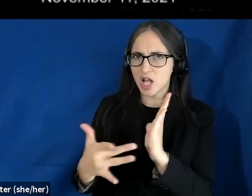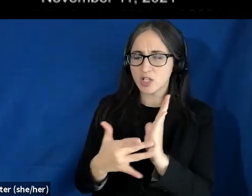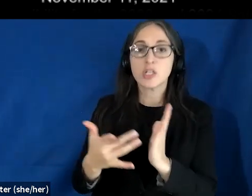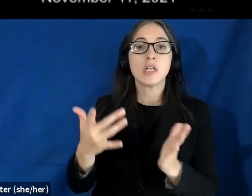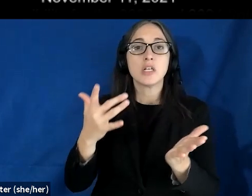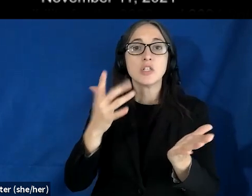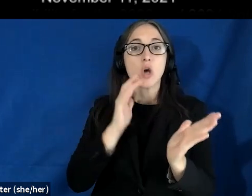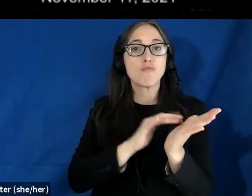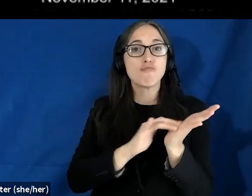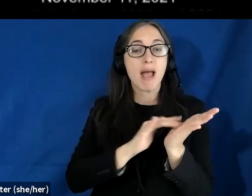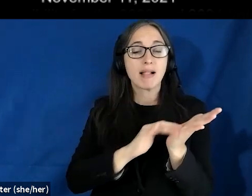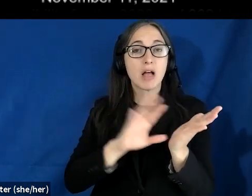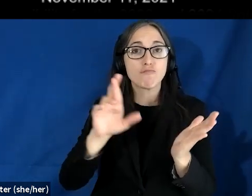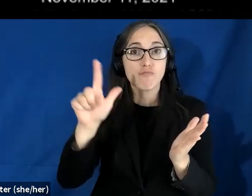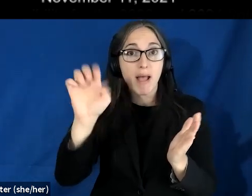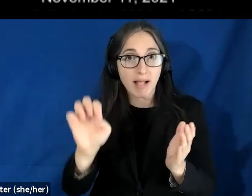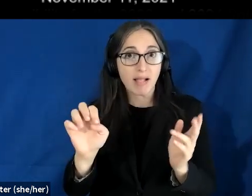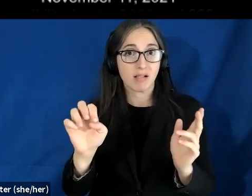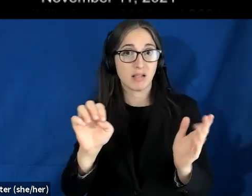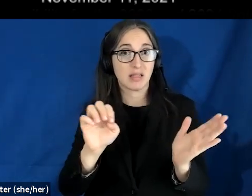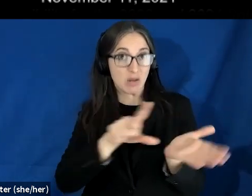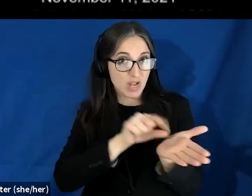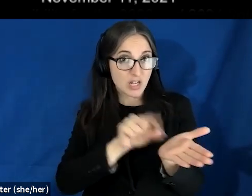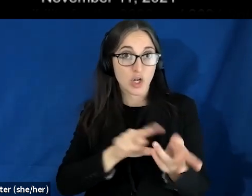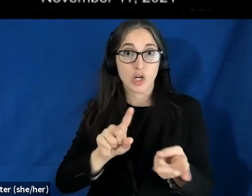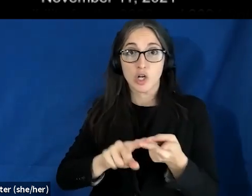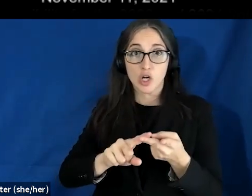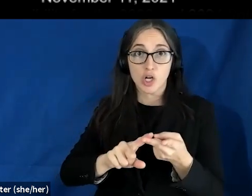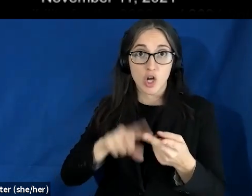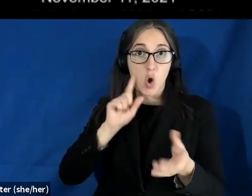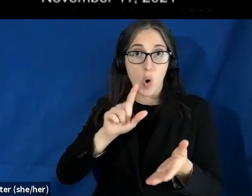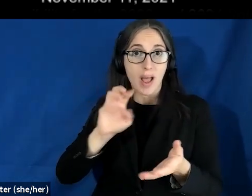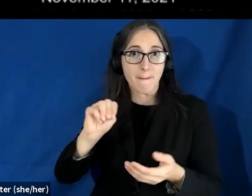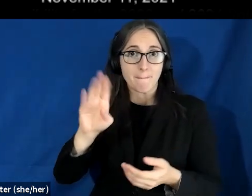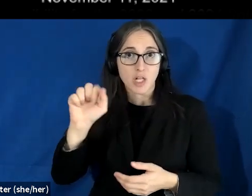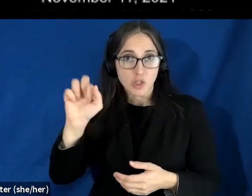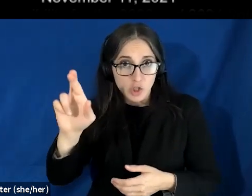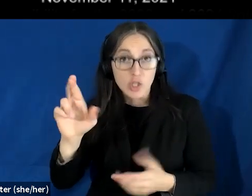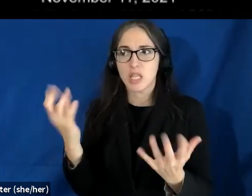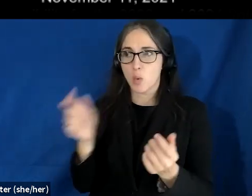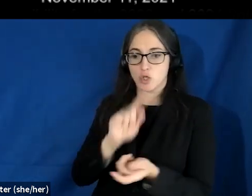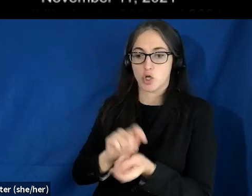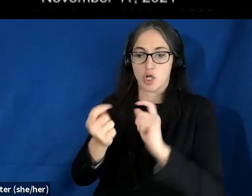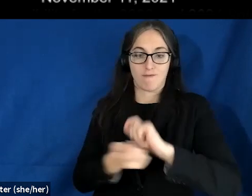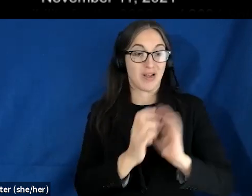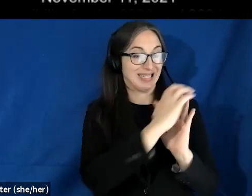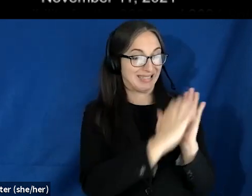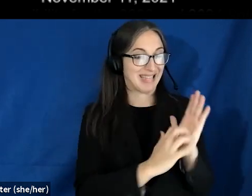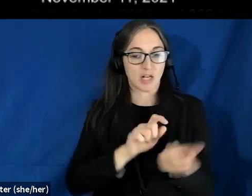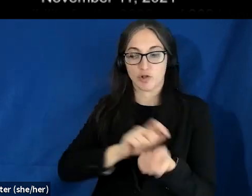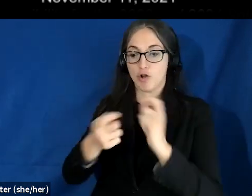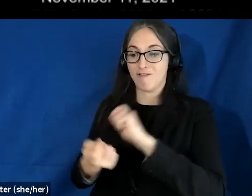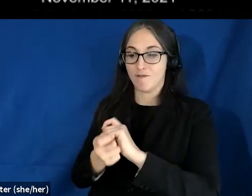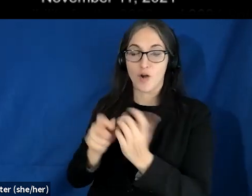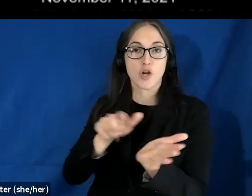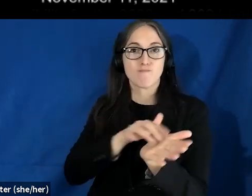embossers for people that want to convert text to Braille. And so it's important that our technology too is